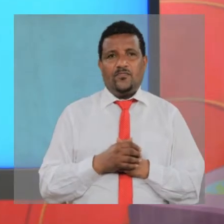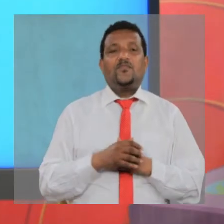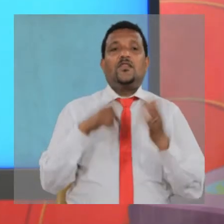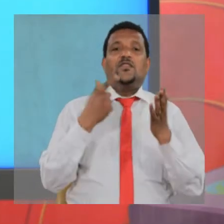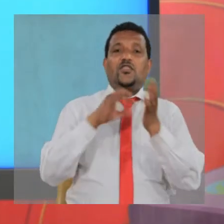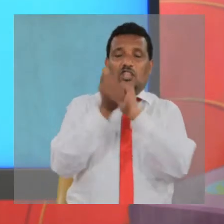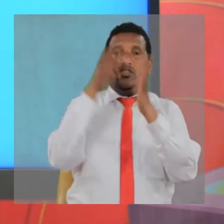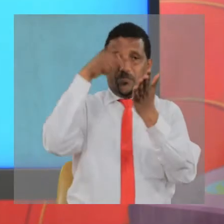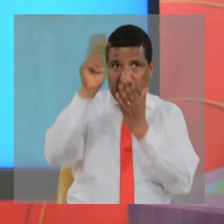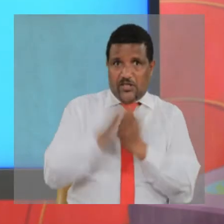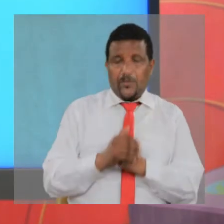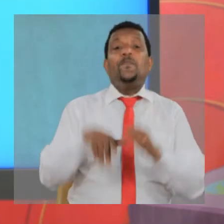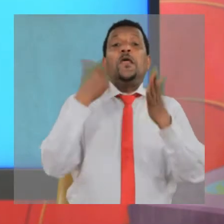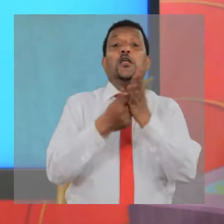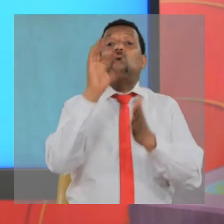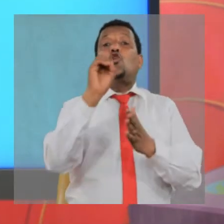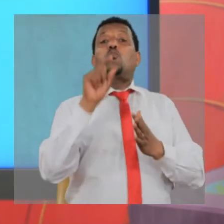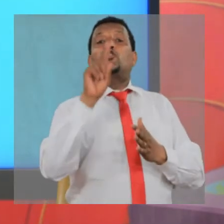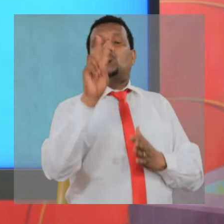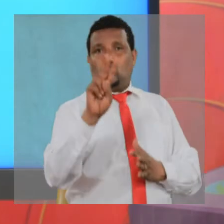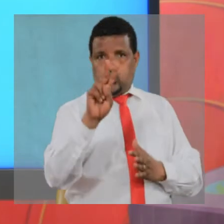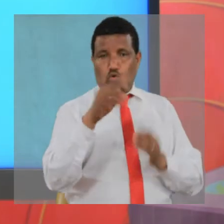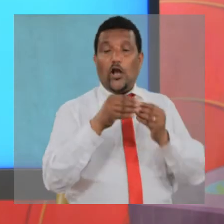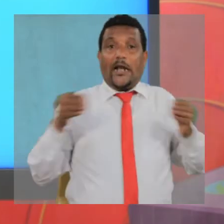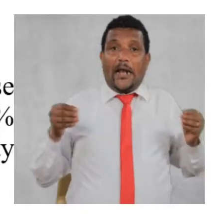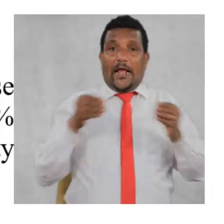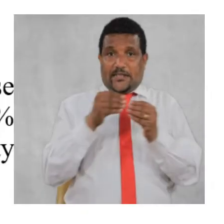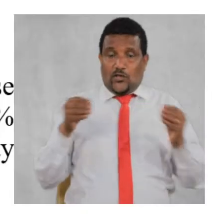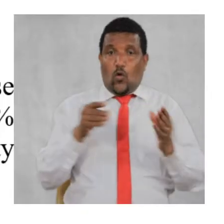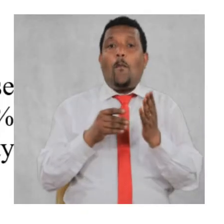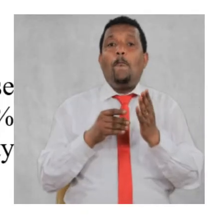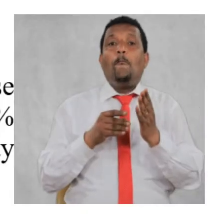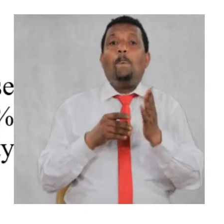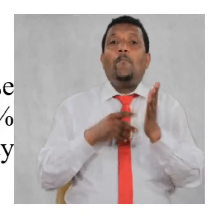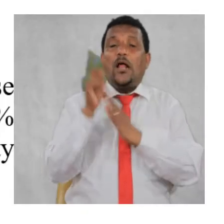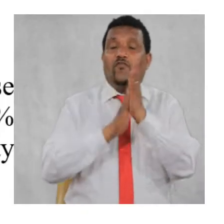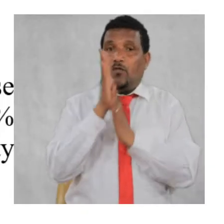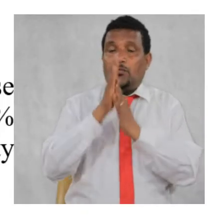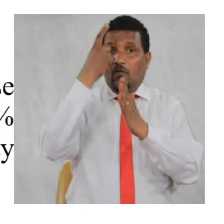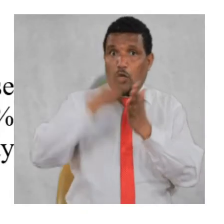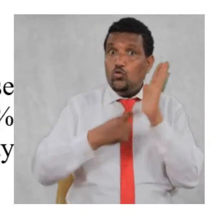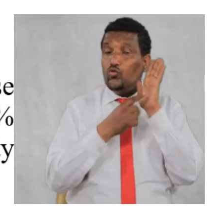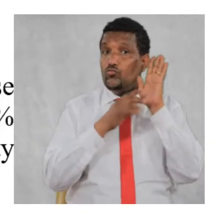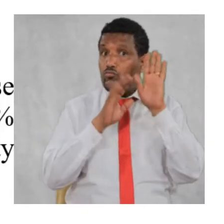This 0.2 price elasticity of demand value refers